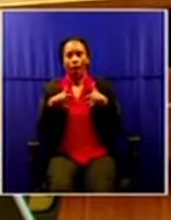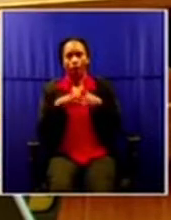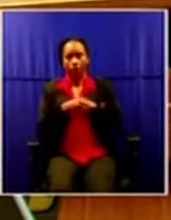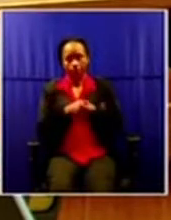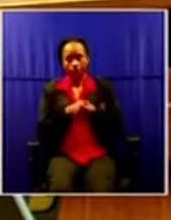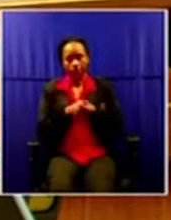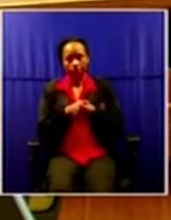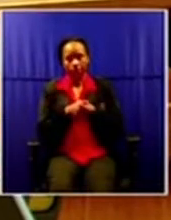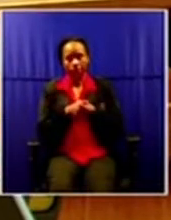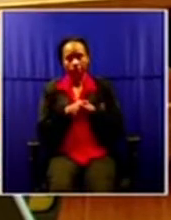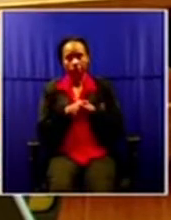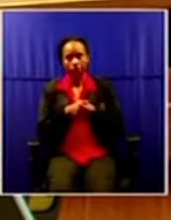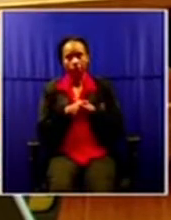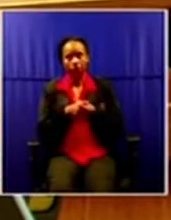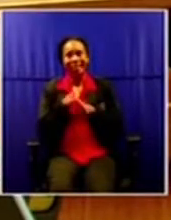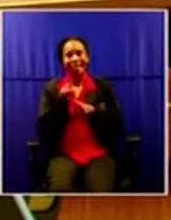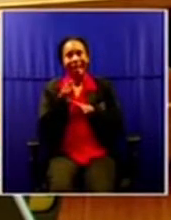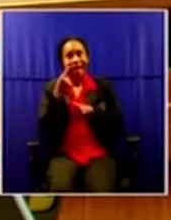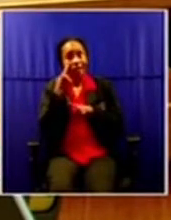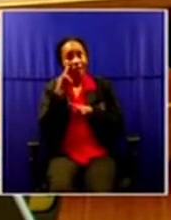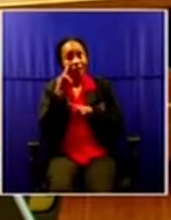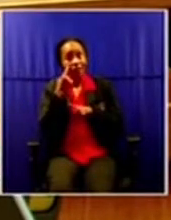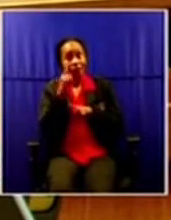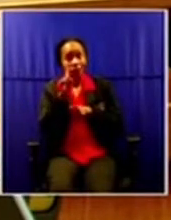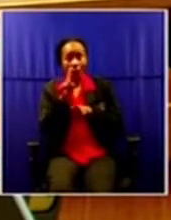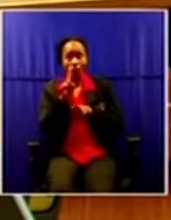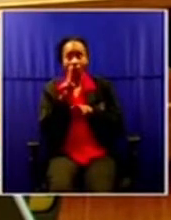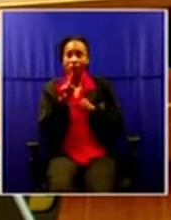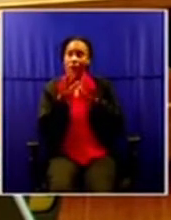evidence of an uneven recovery,